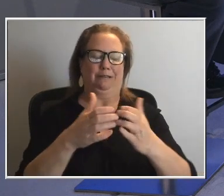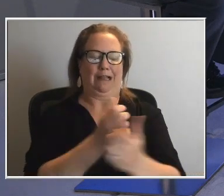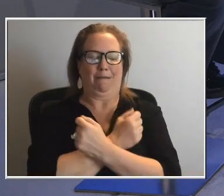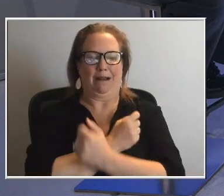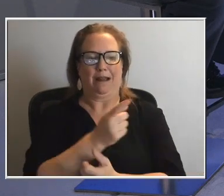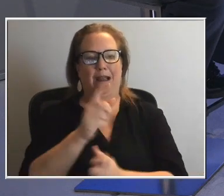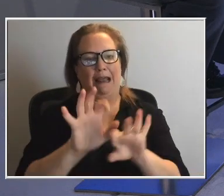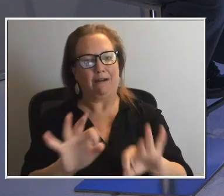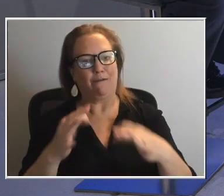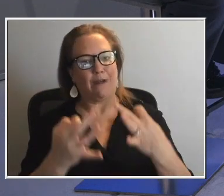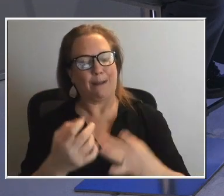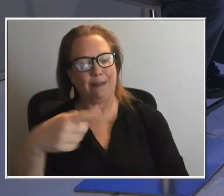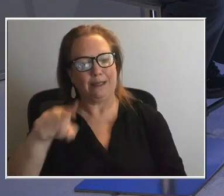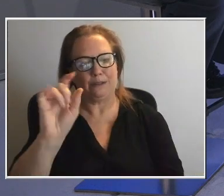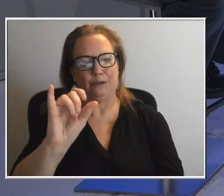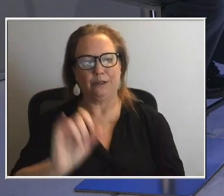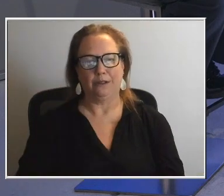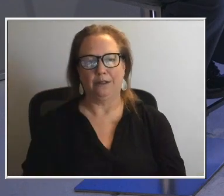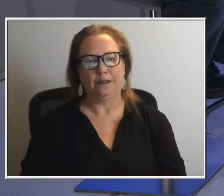family? Oh, family.